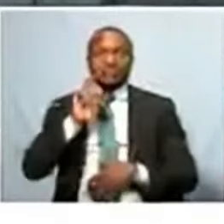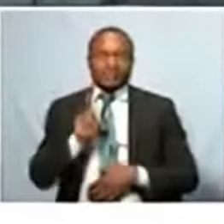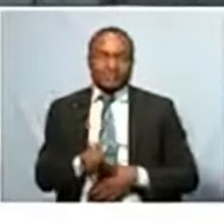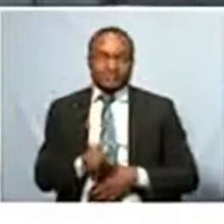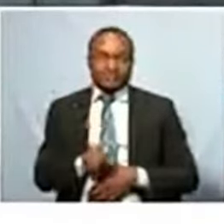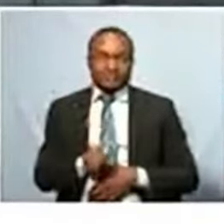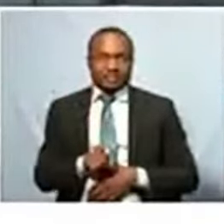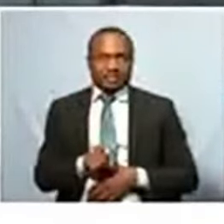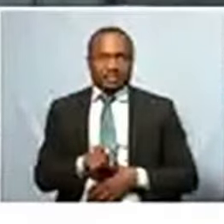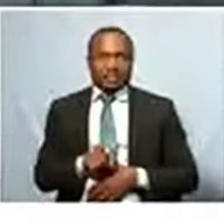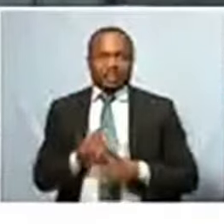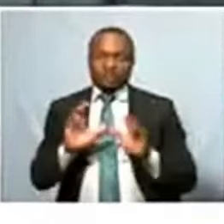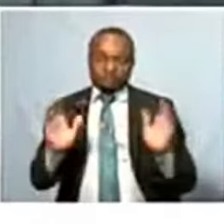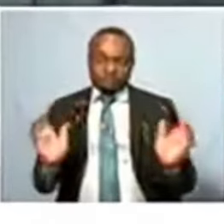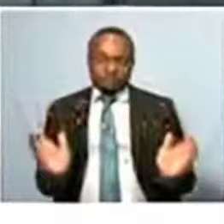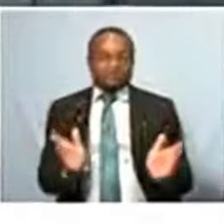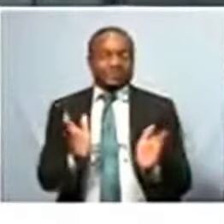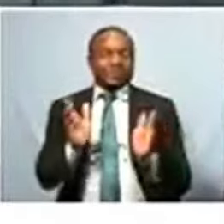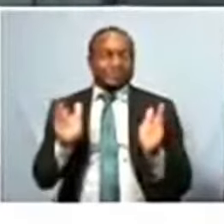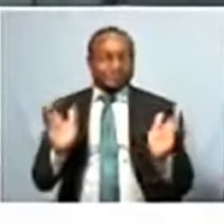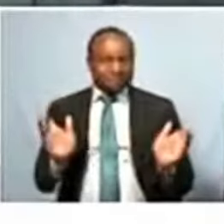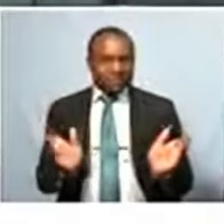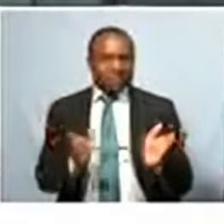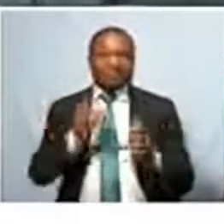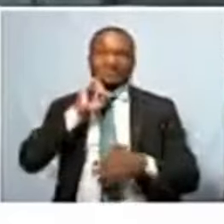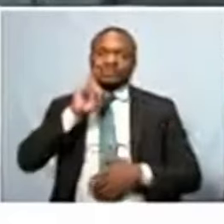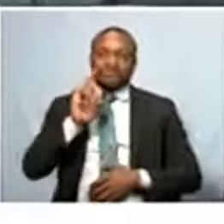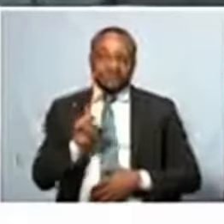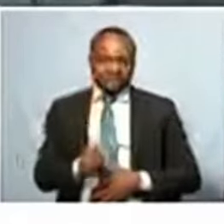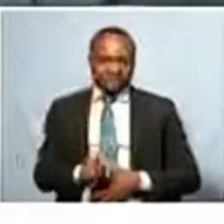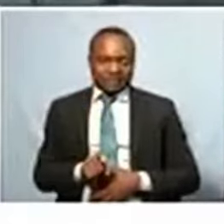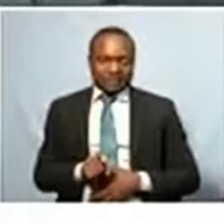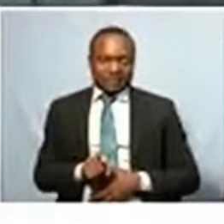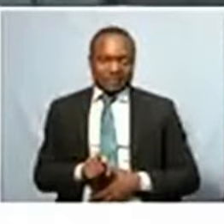be encouraged. There must be